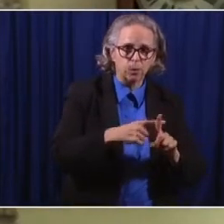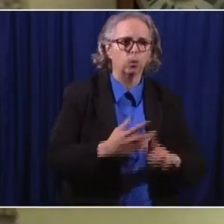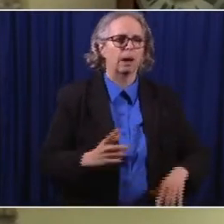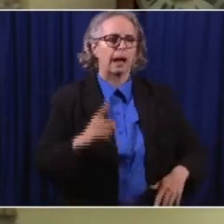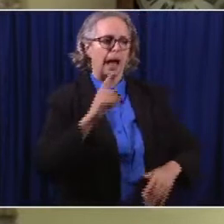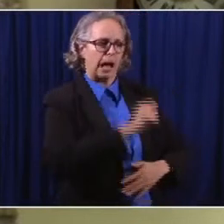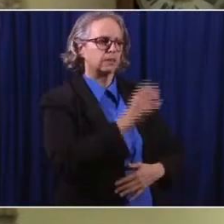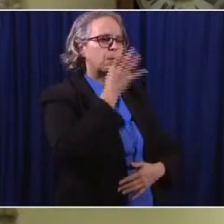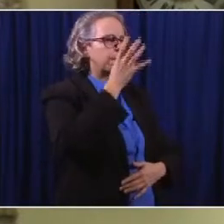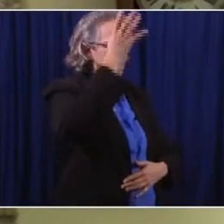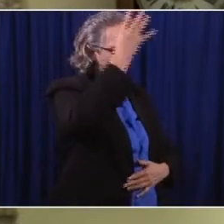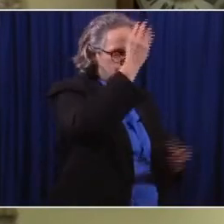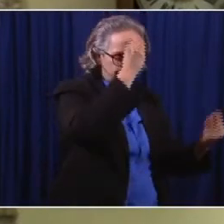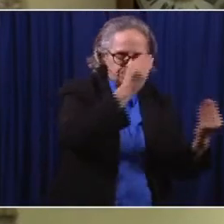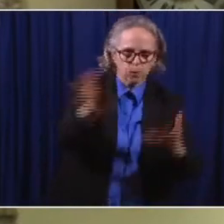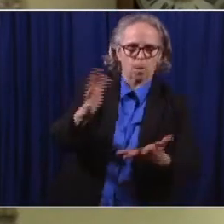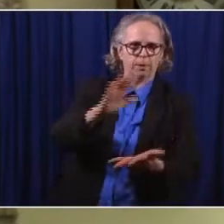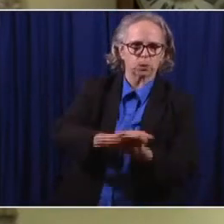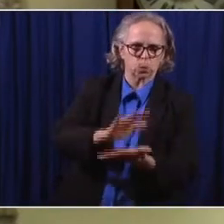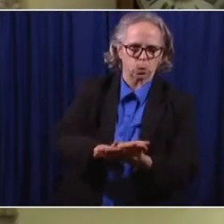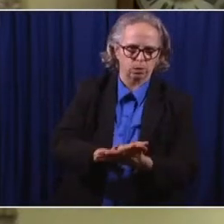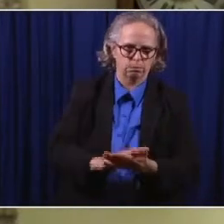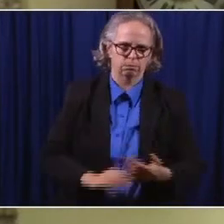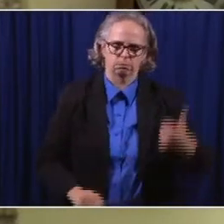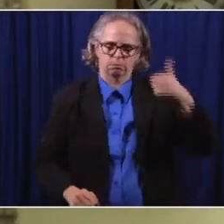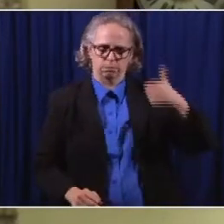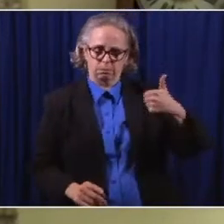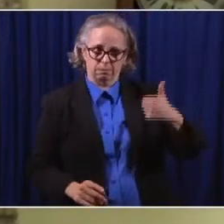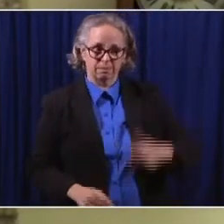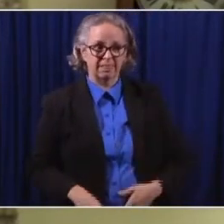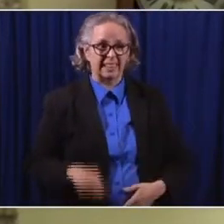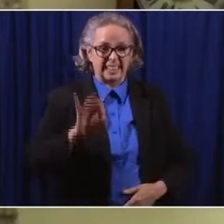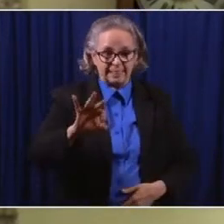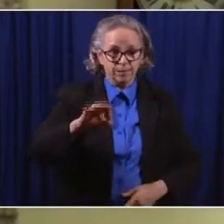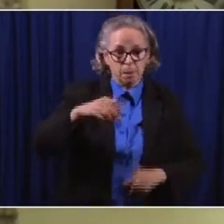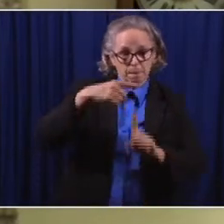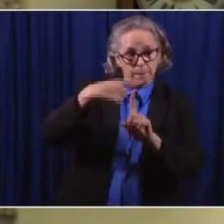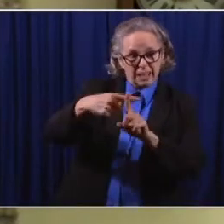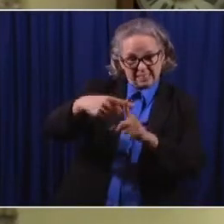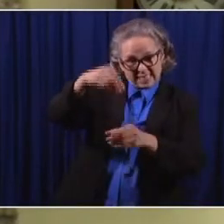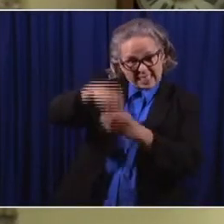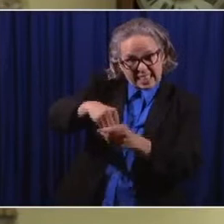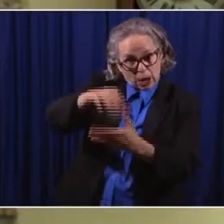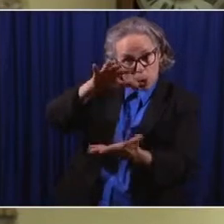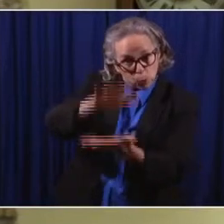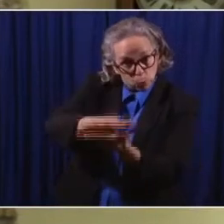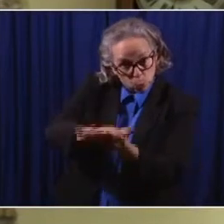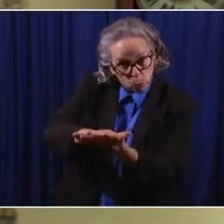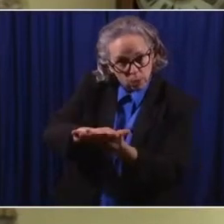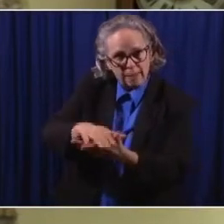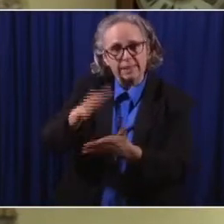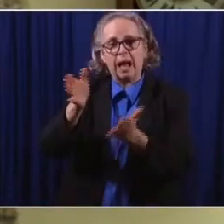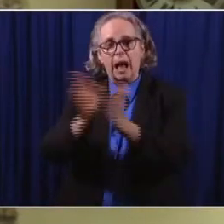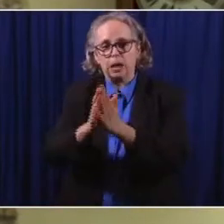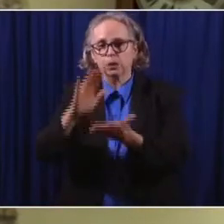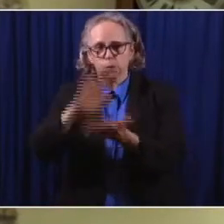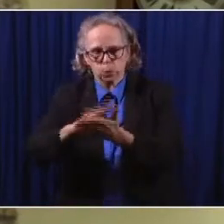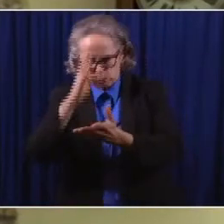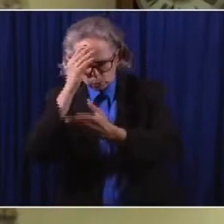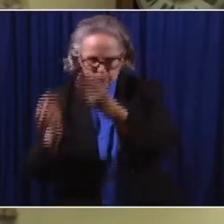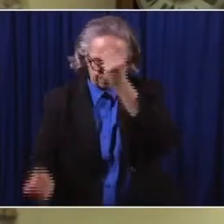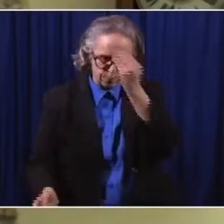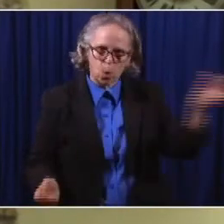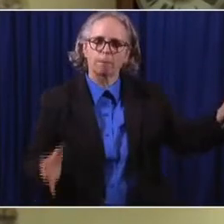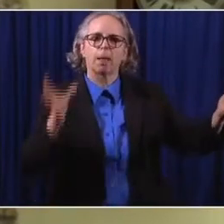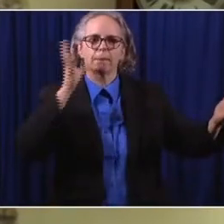our order will encourage a school to notify parents if there is a positive case in their child's school building. And finally, the order will make the